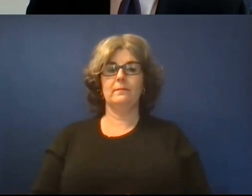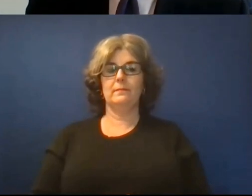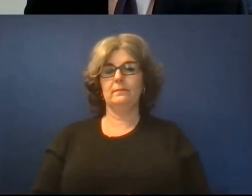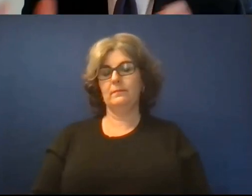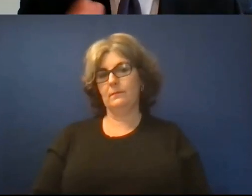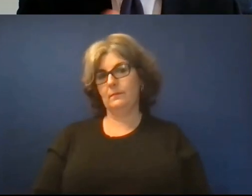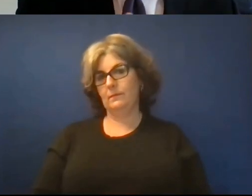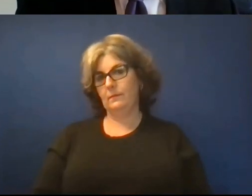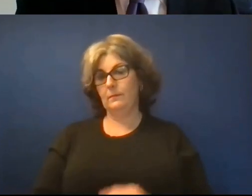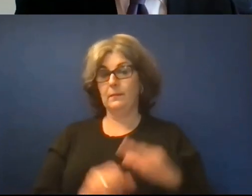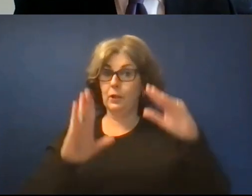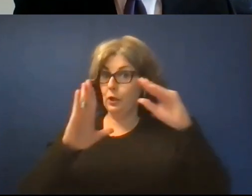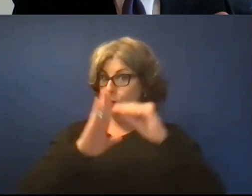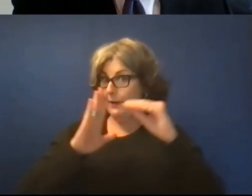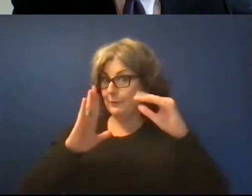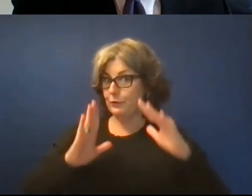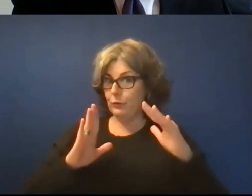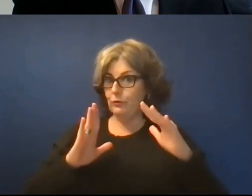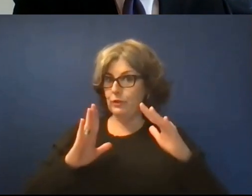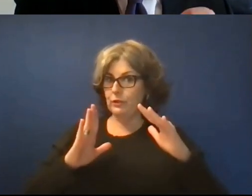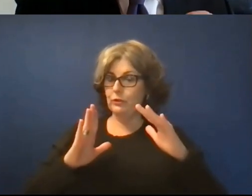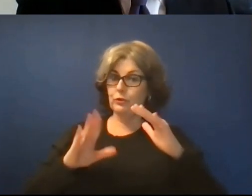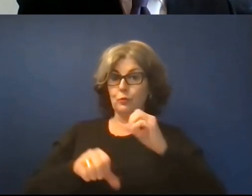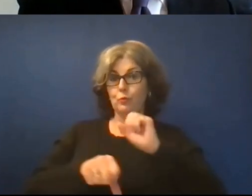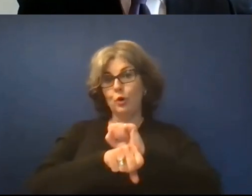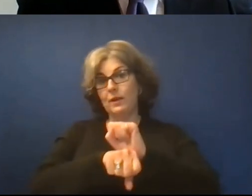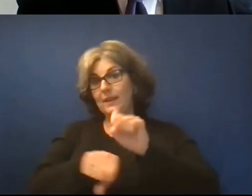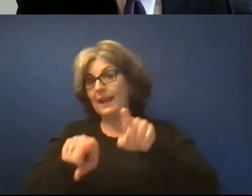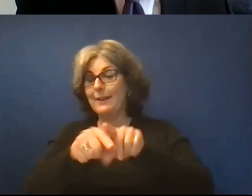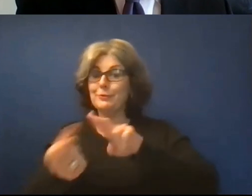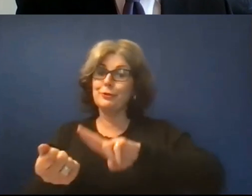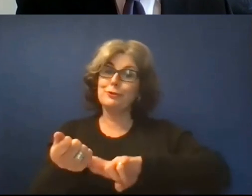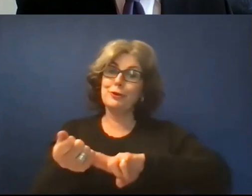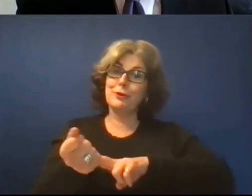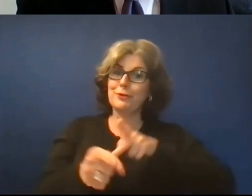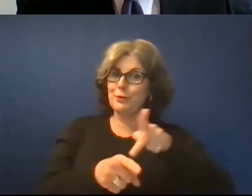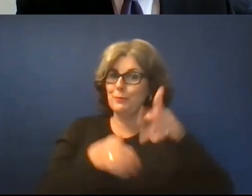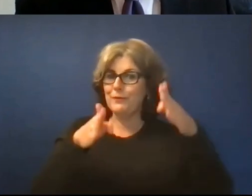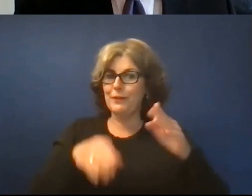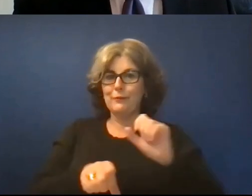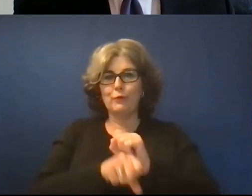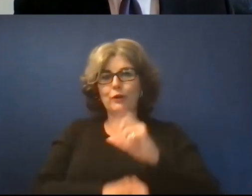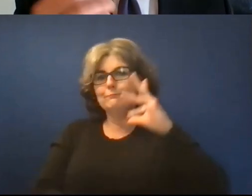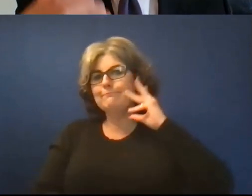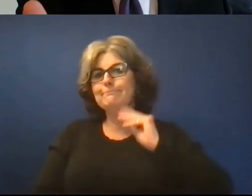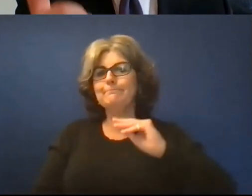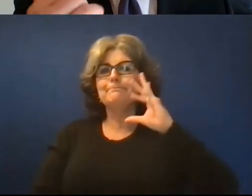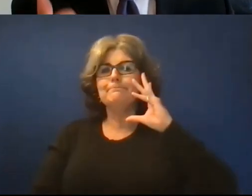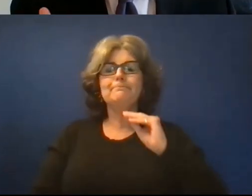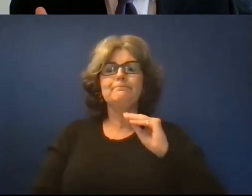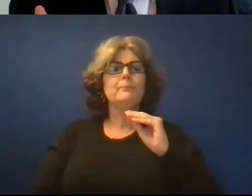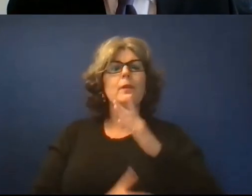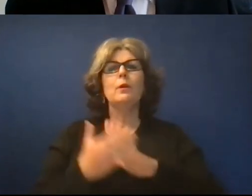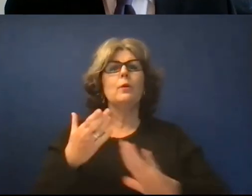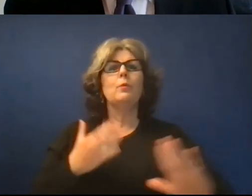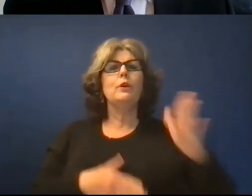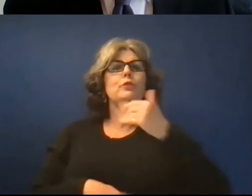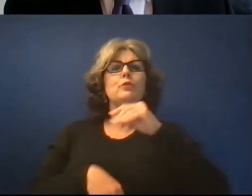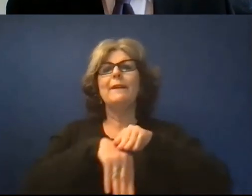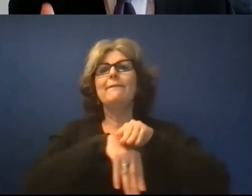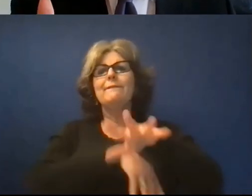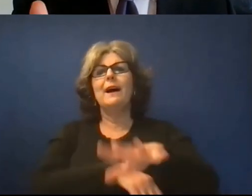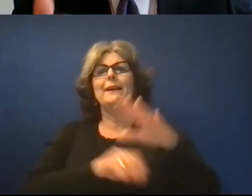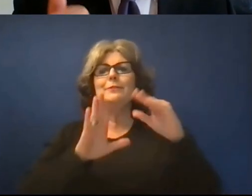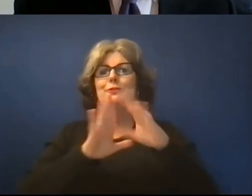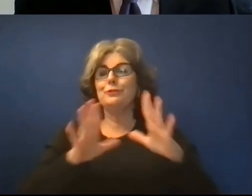You have students who are looking at you, you're in the field, you're professionals, you've been out there, experienced. What is your best advice to students right